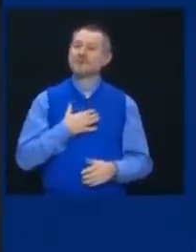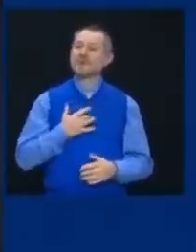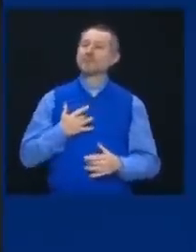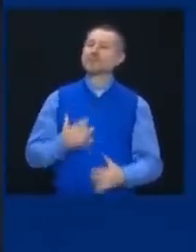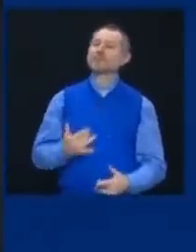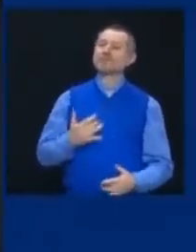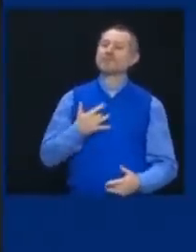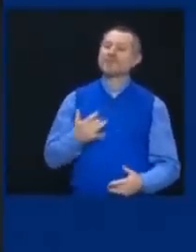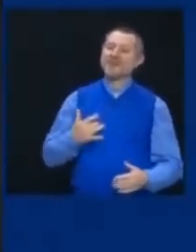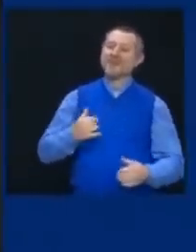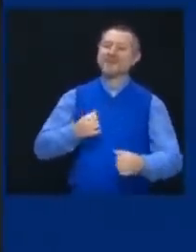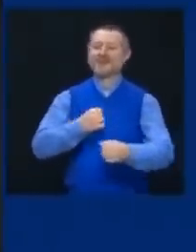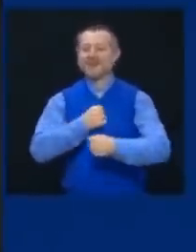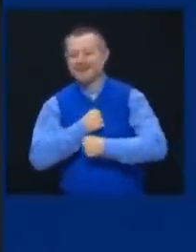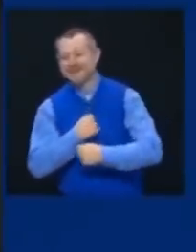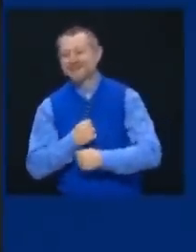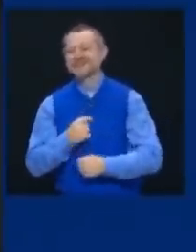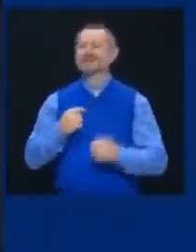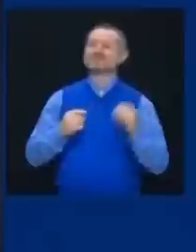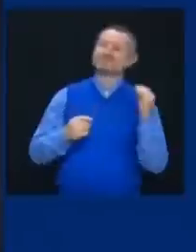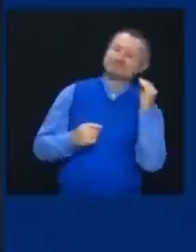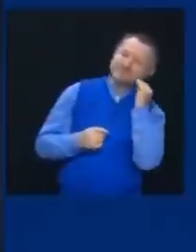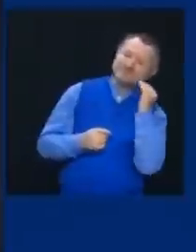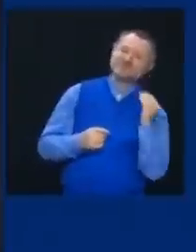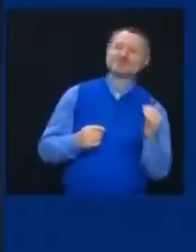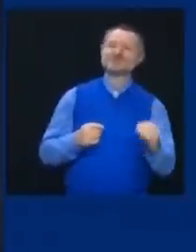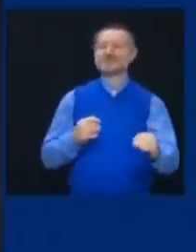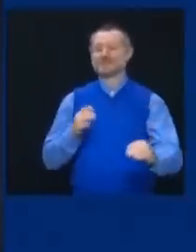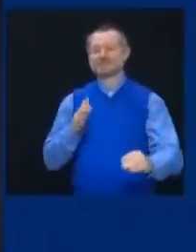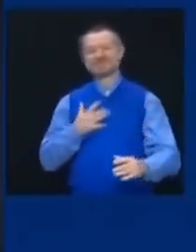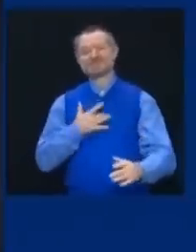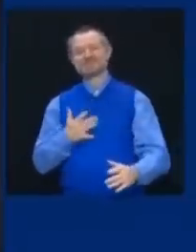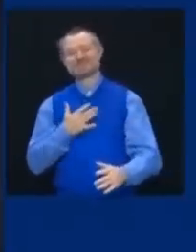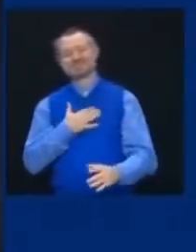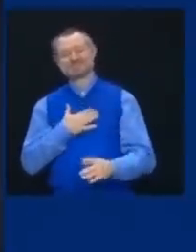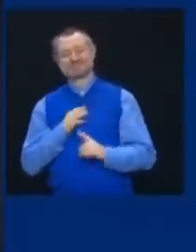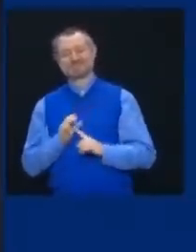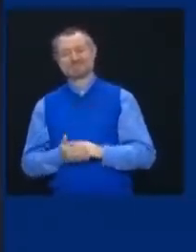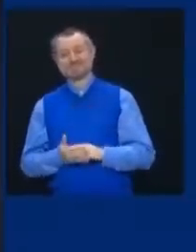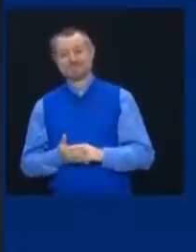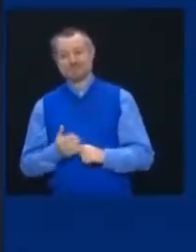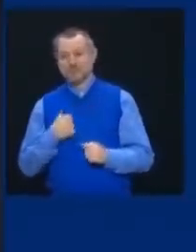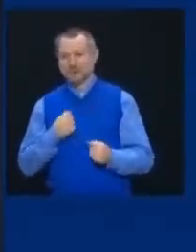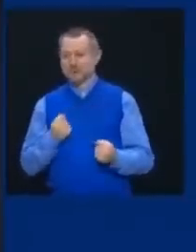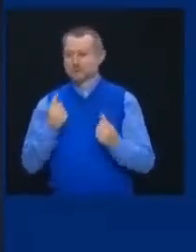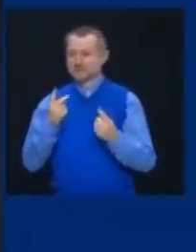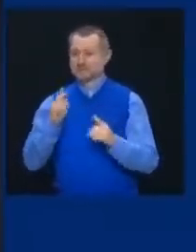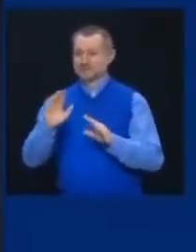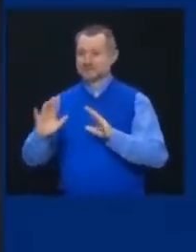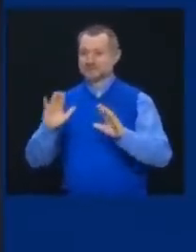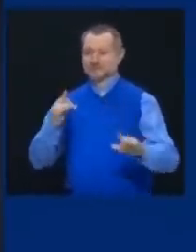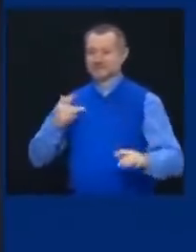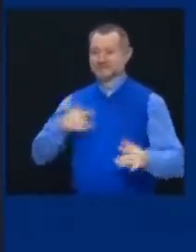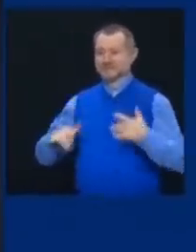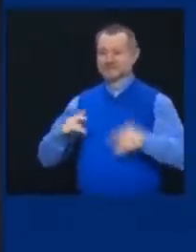and to hug and make that gesture. I understand that sensitivities have changed and